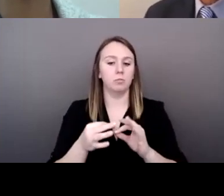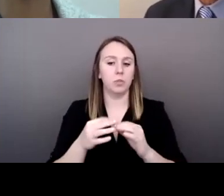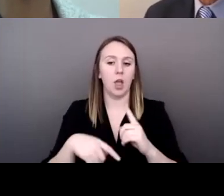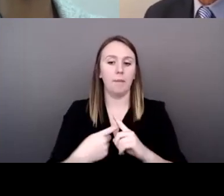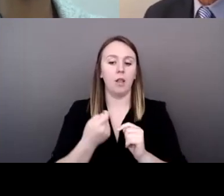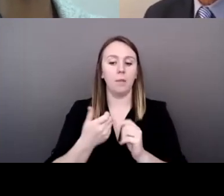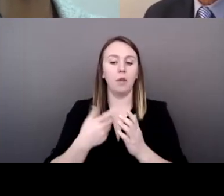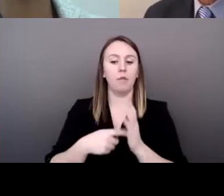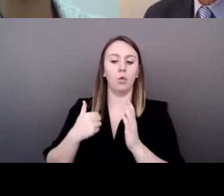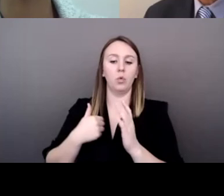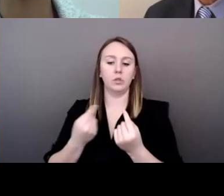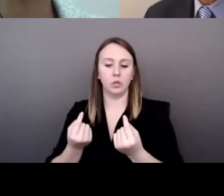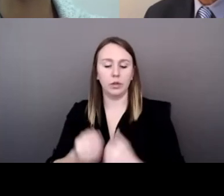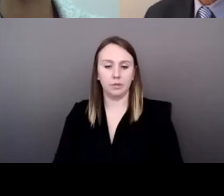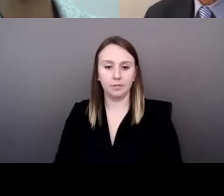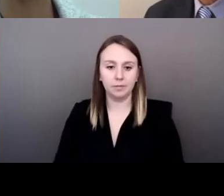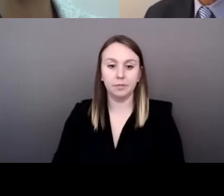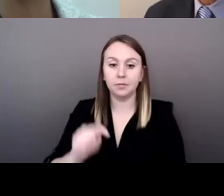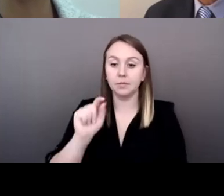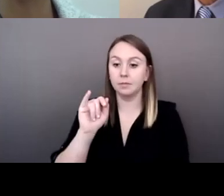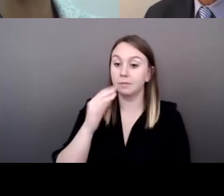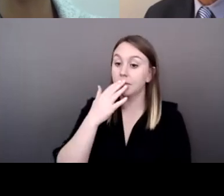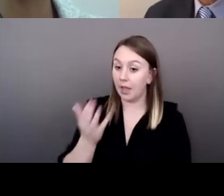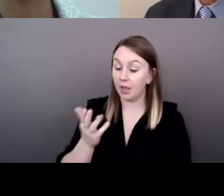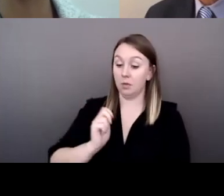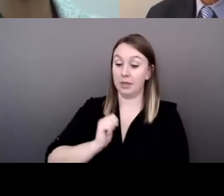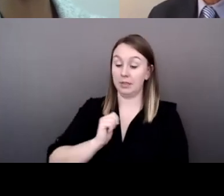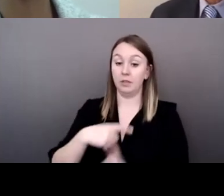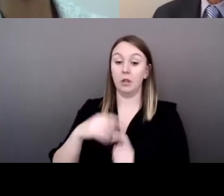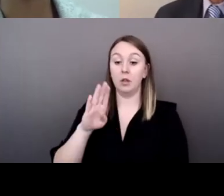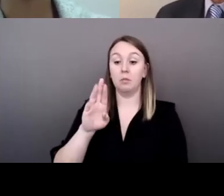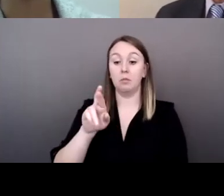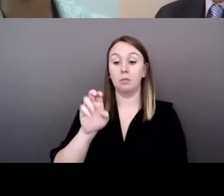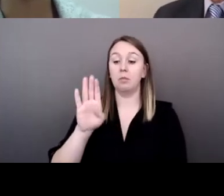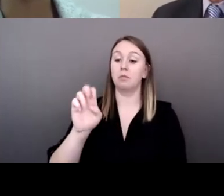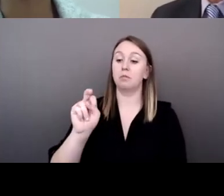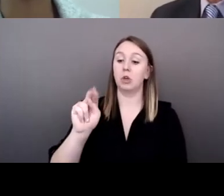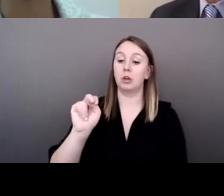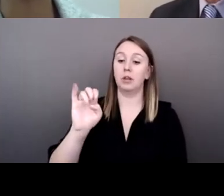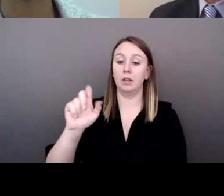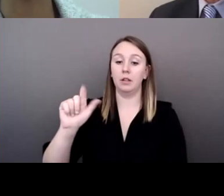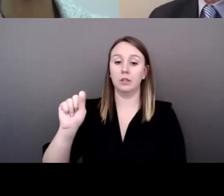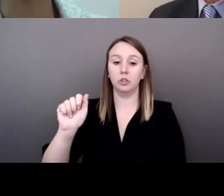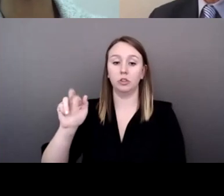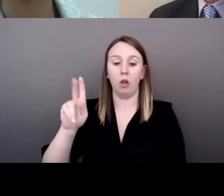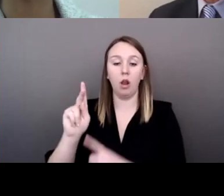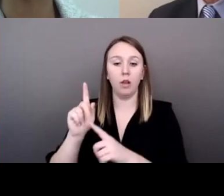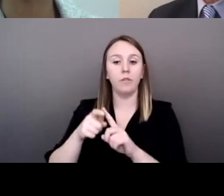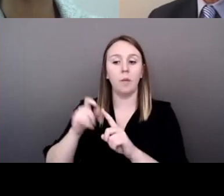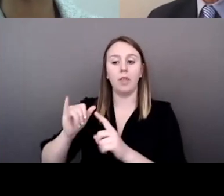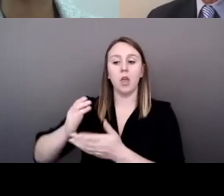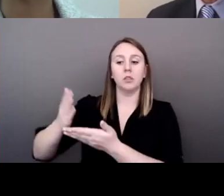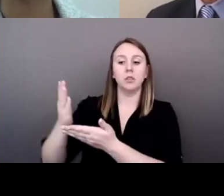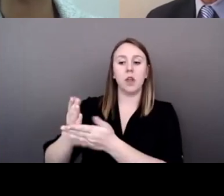Yeah, thank you. Myself and Bernie Lessart from the Coeur d'Alene Stop Violence program actually were able to contribute to one of those